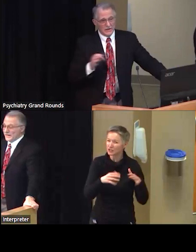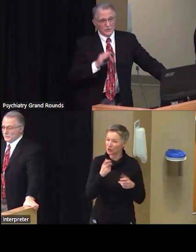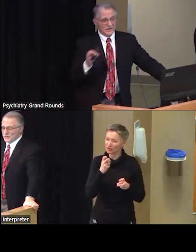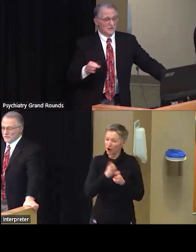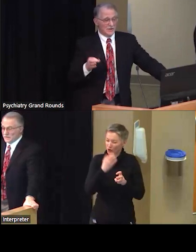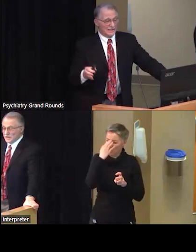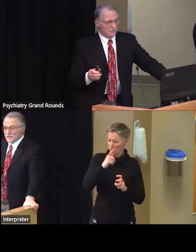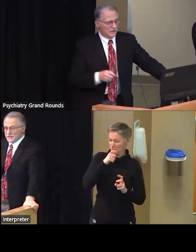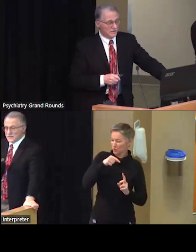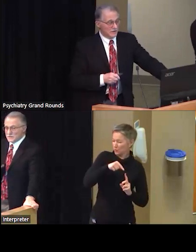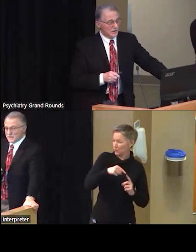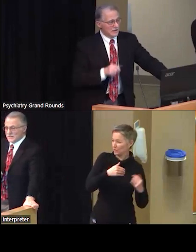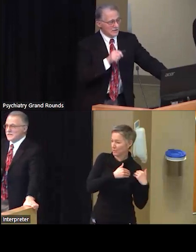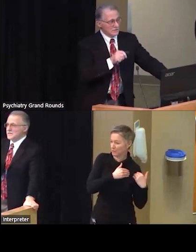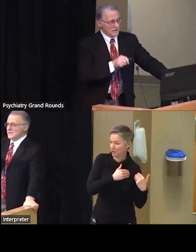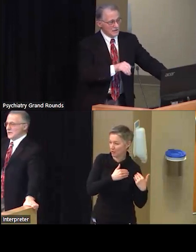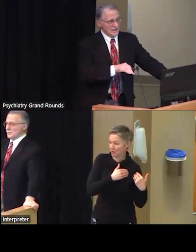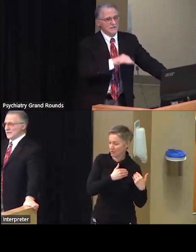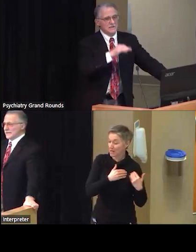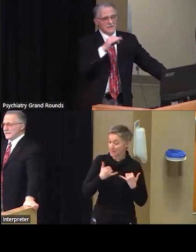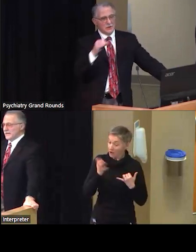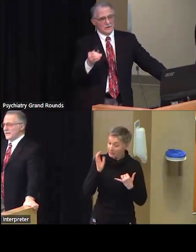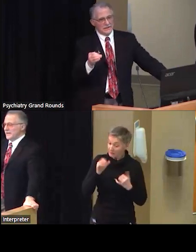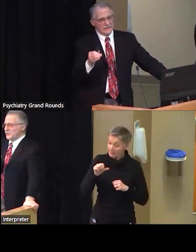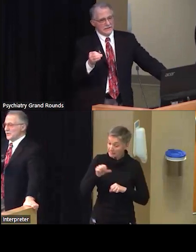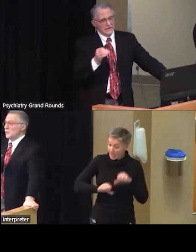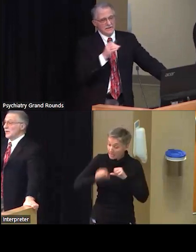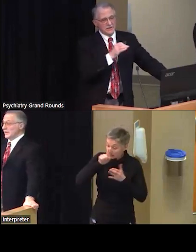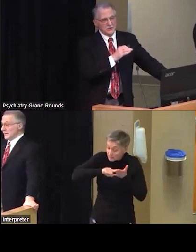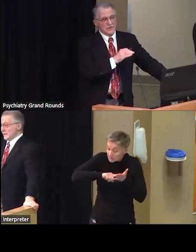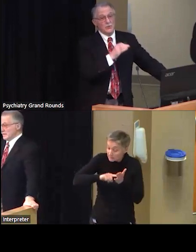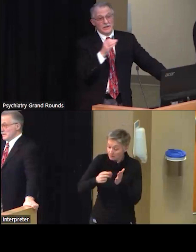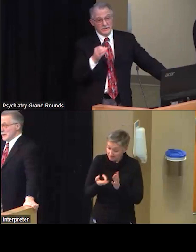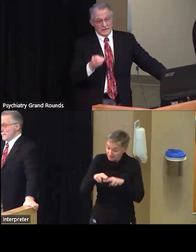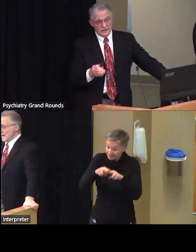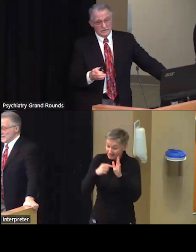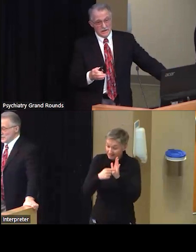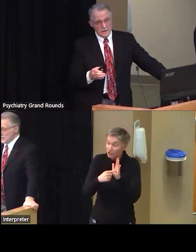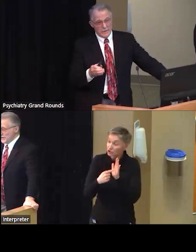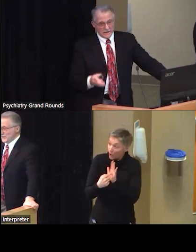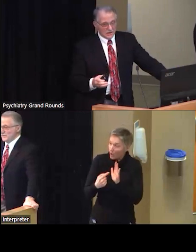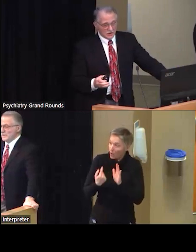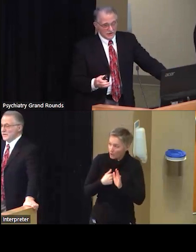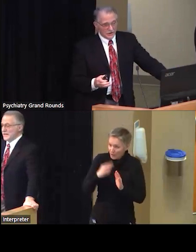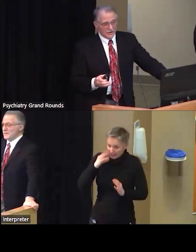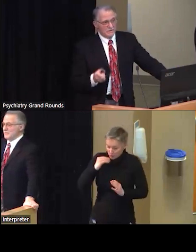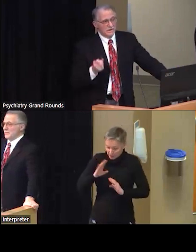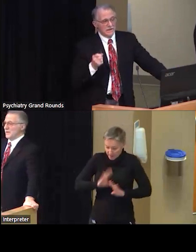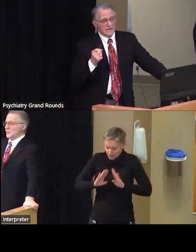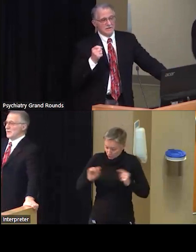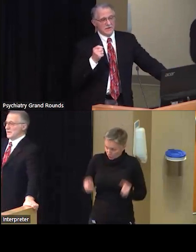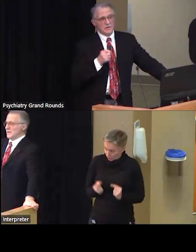we'll talk about where things are headed because it seems like science is accumulating that's showing we are getting biologically